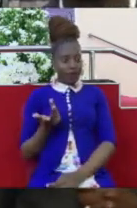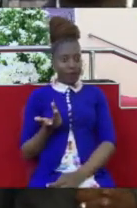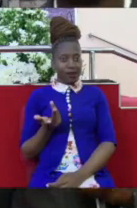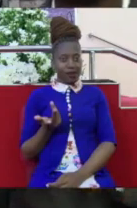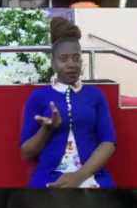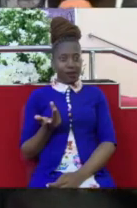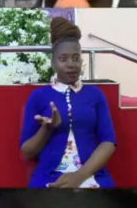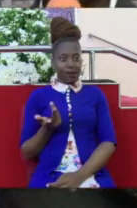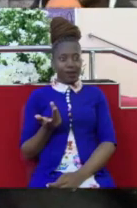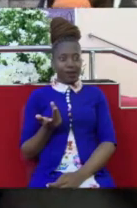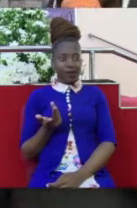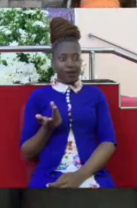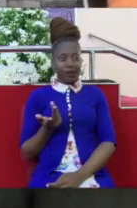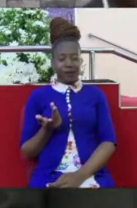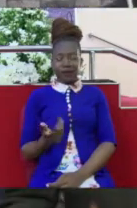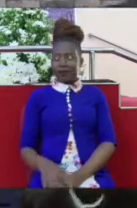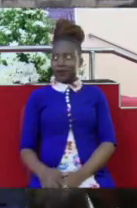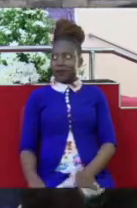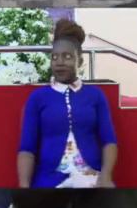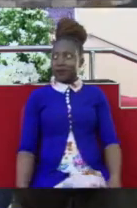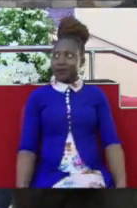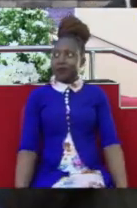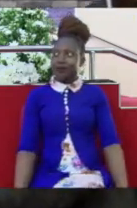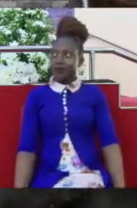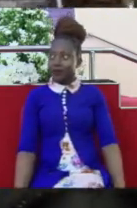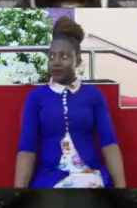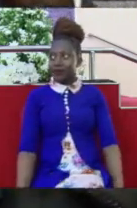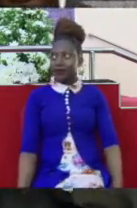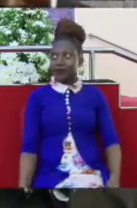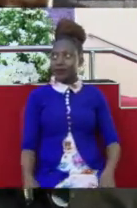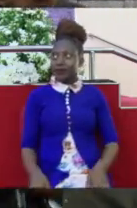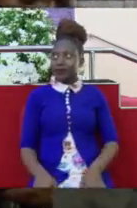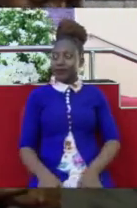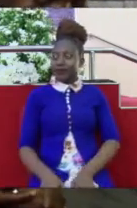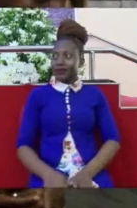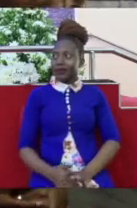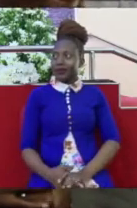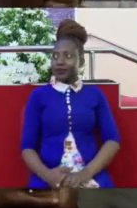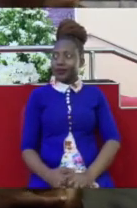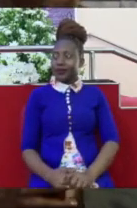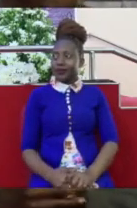Because Safaricom got theirs first. Hautapata pesa kwa sababu Safaricom walichukua yao kwanza.